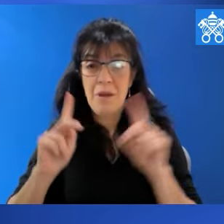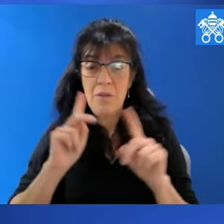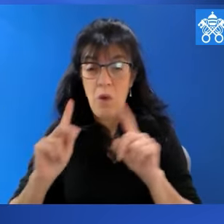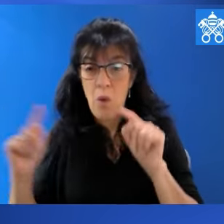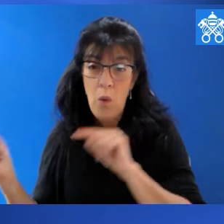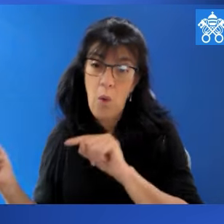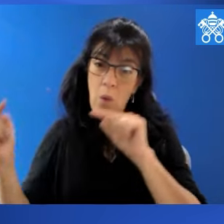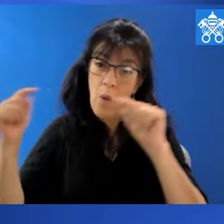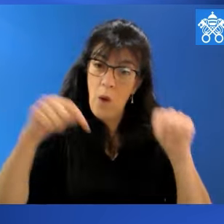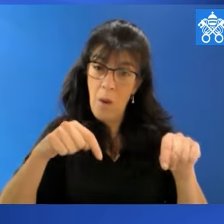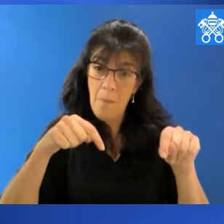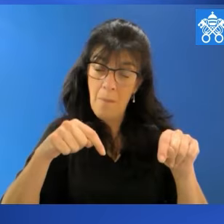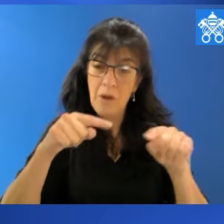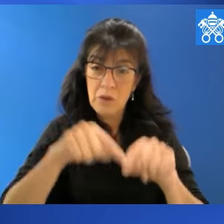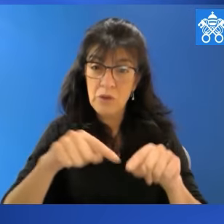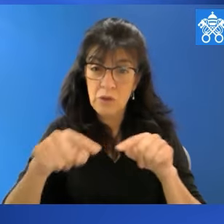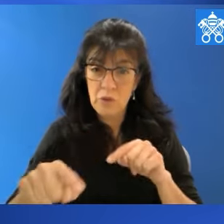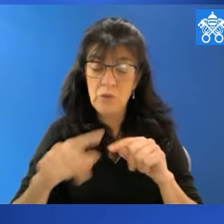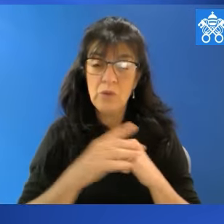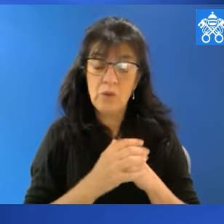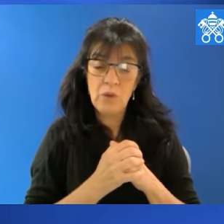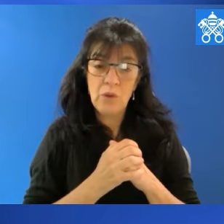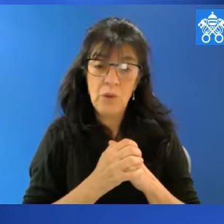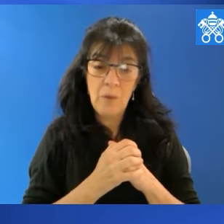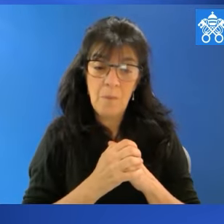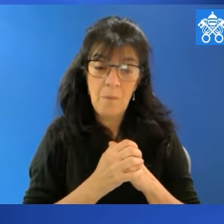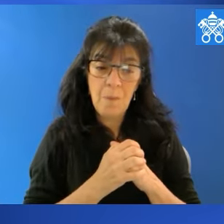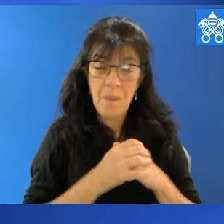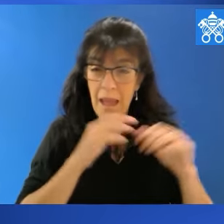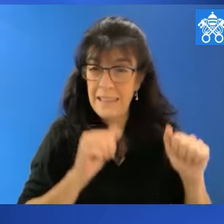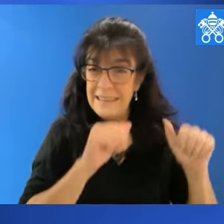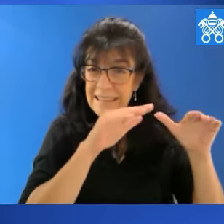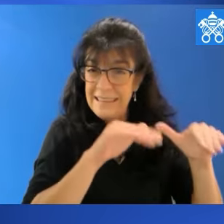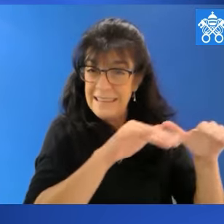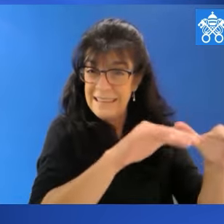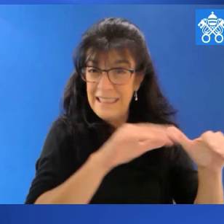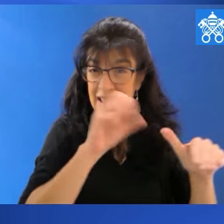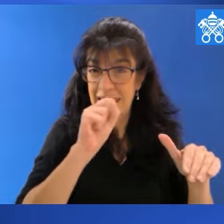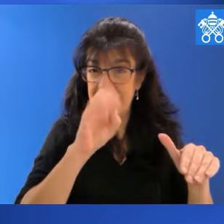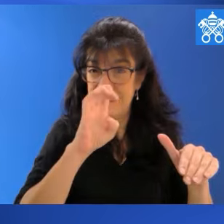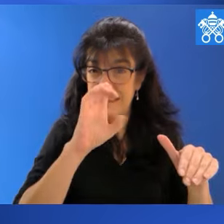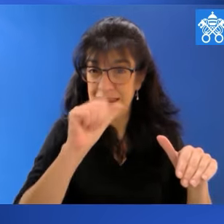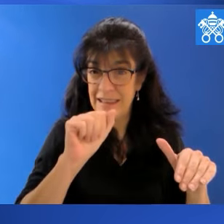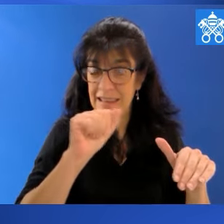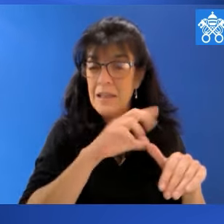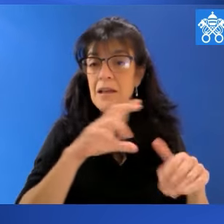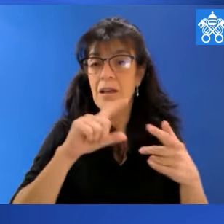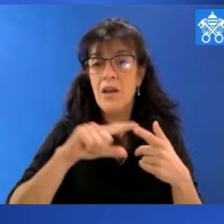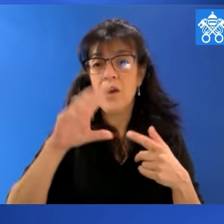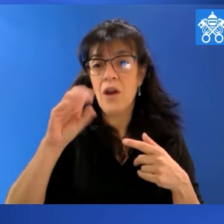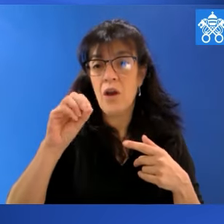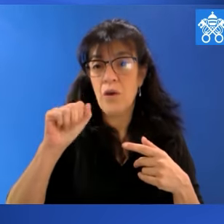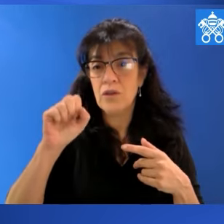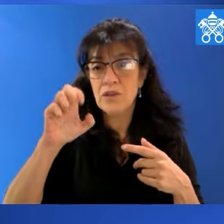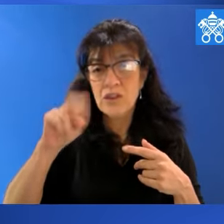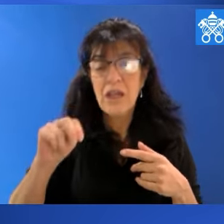come to their aid. When I say sea, in the context of migration, I also mean ocean,